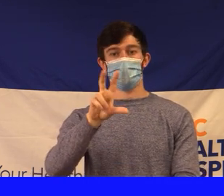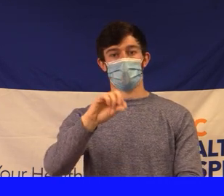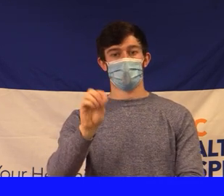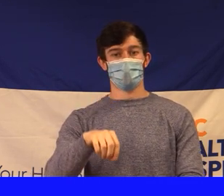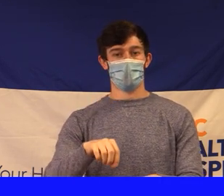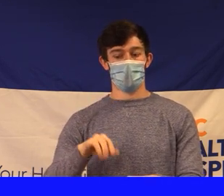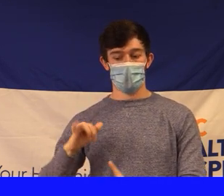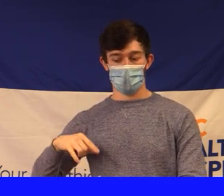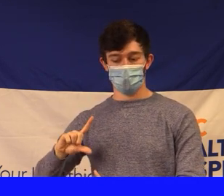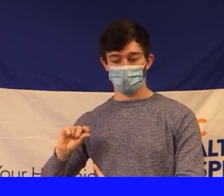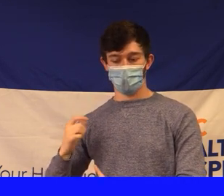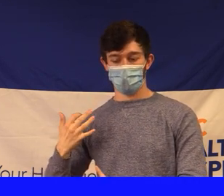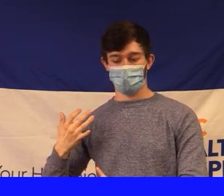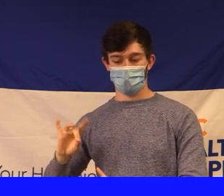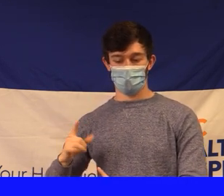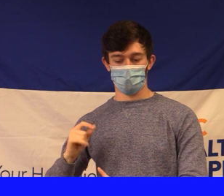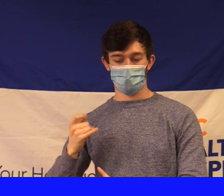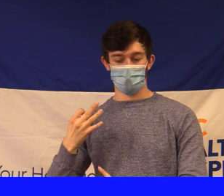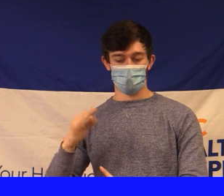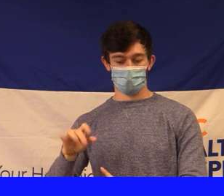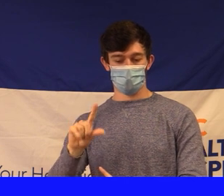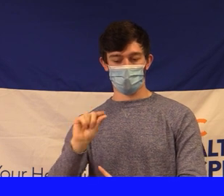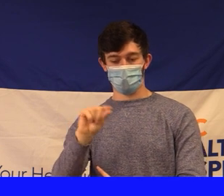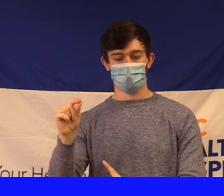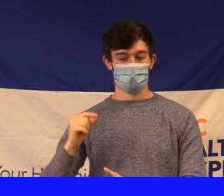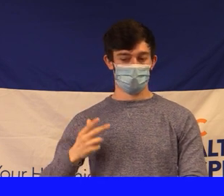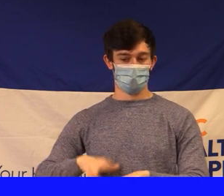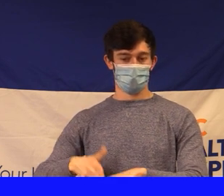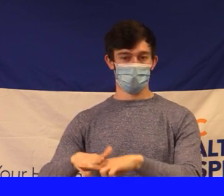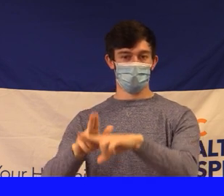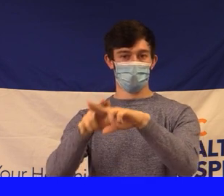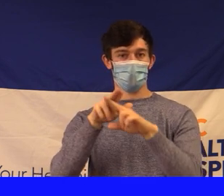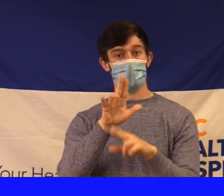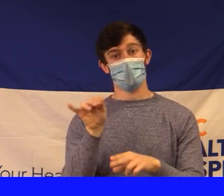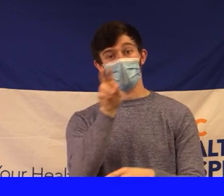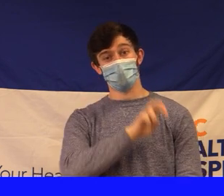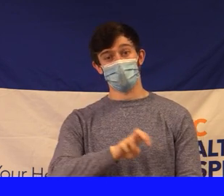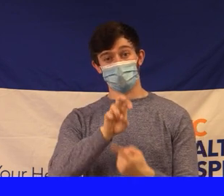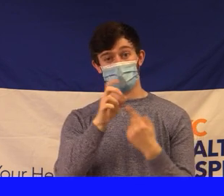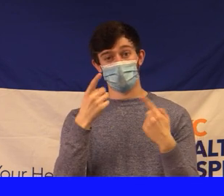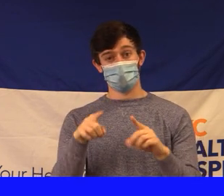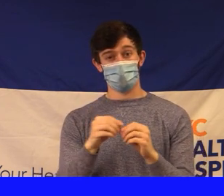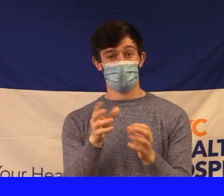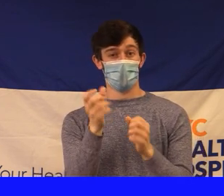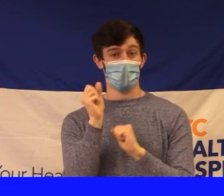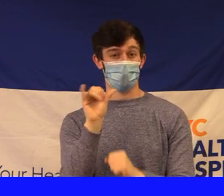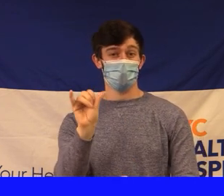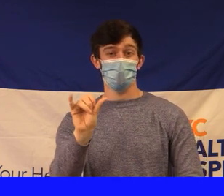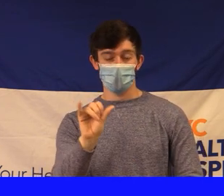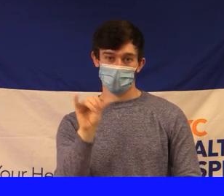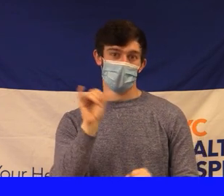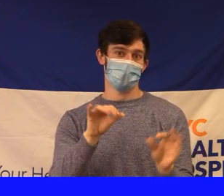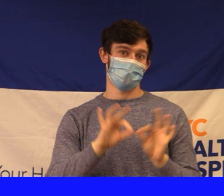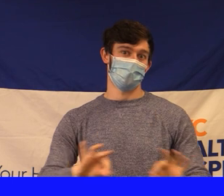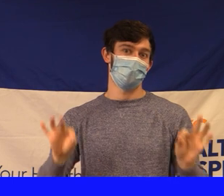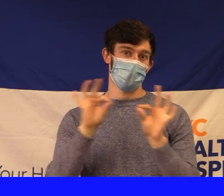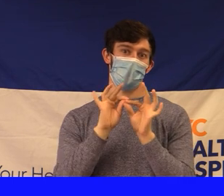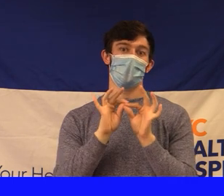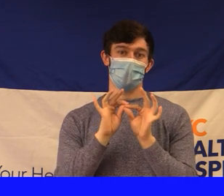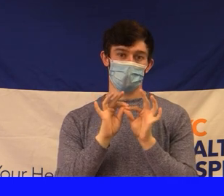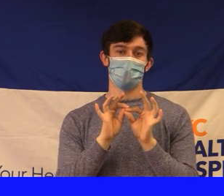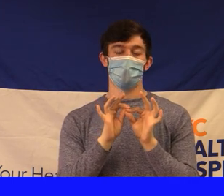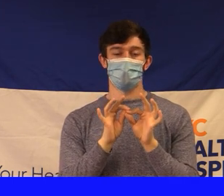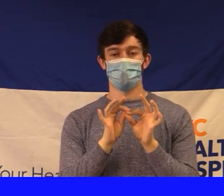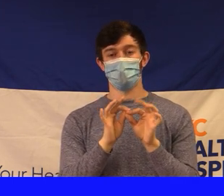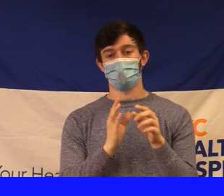in 2019 and 2018. And then the trips are happening faster. This is, you know, key to differentiate by specialty